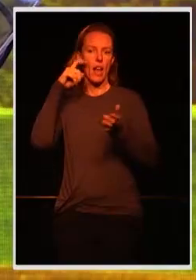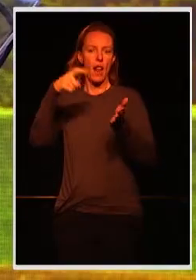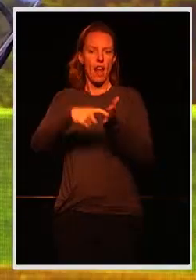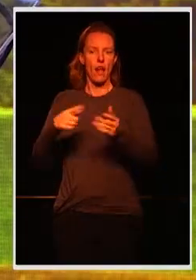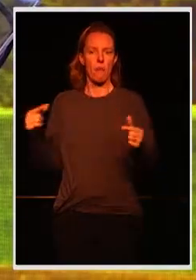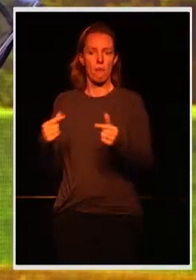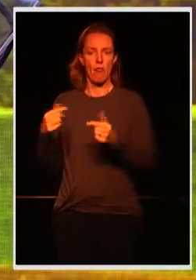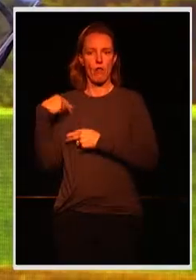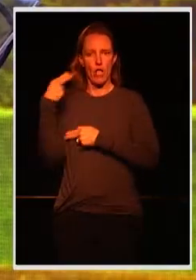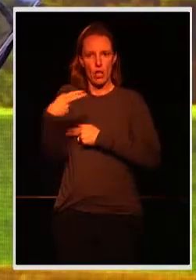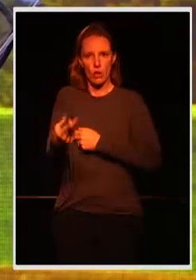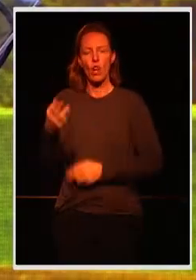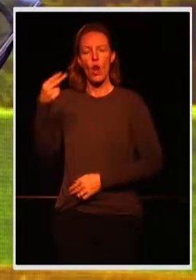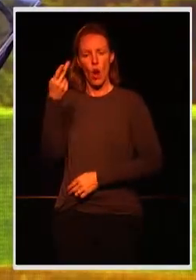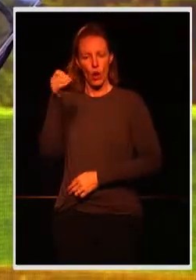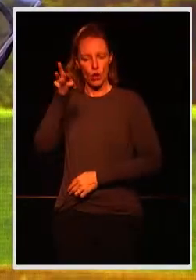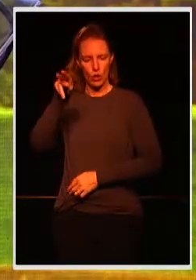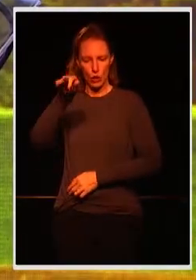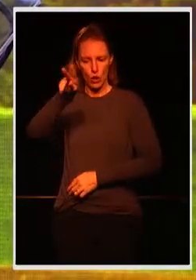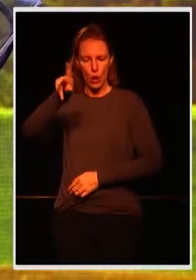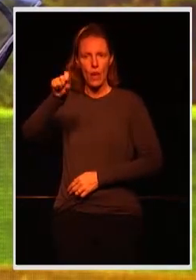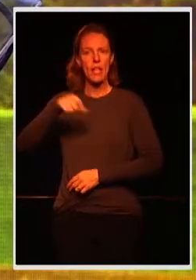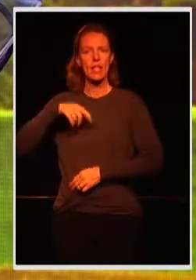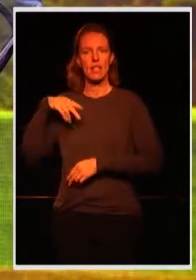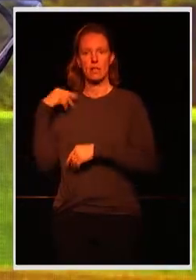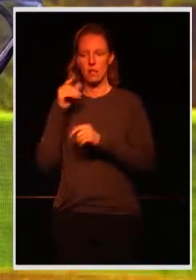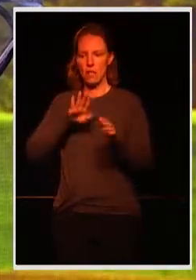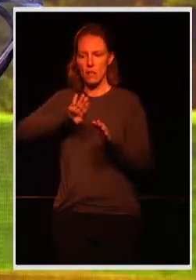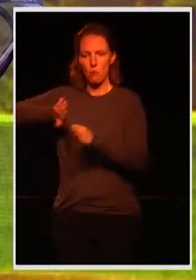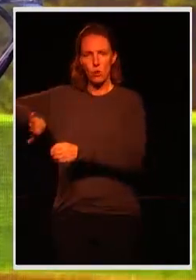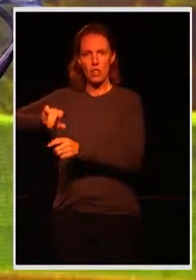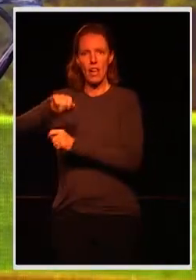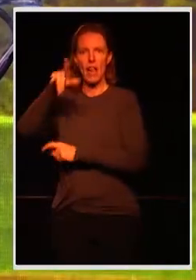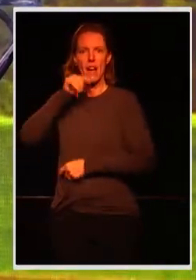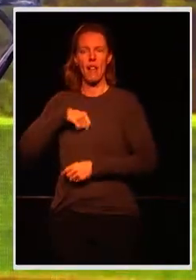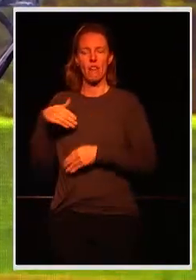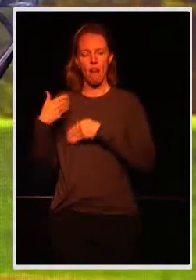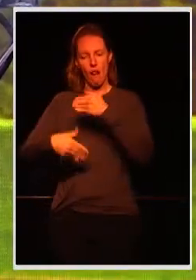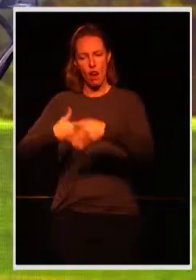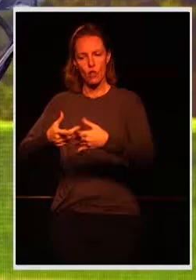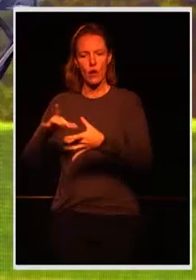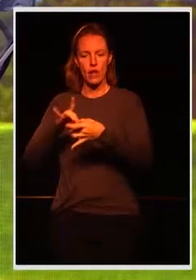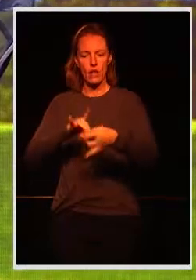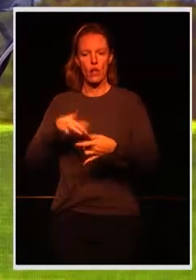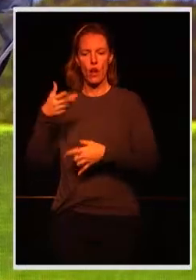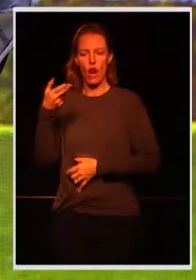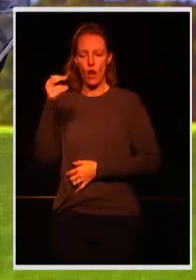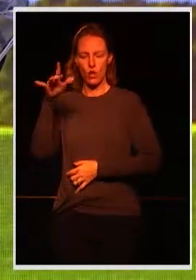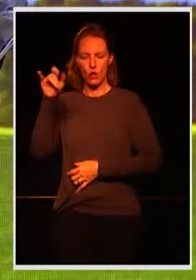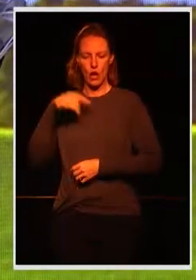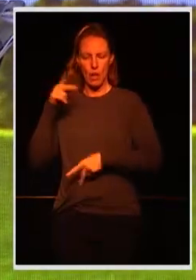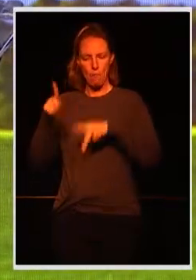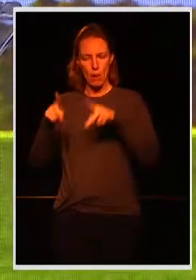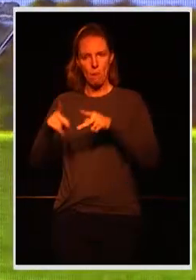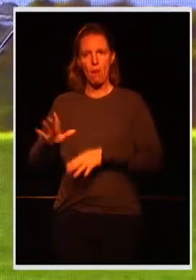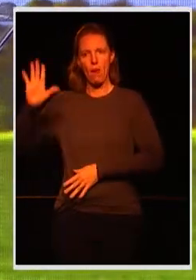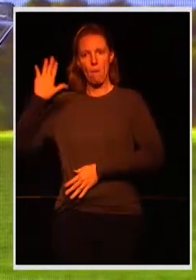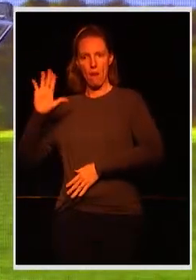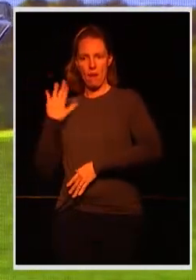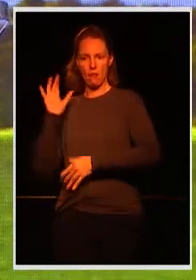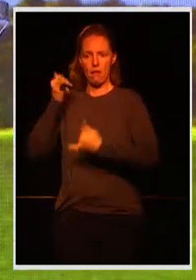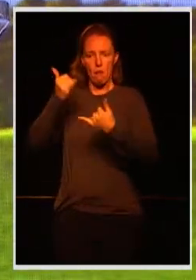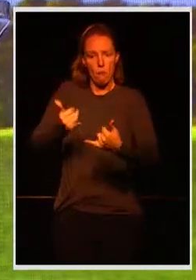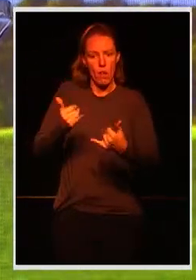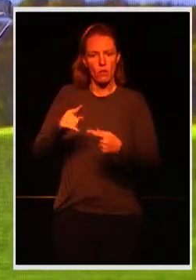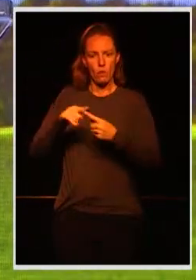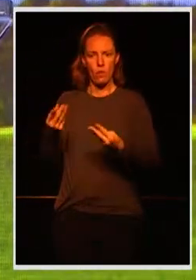painful history of Haudenosaunee dispossession and honor the ongoing connection of Haudenosaunee people, past and present, to